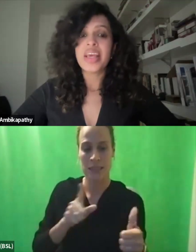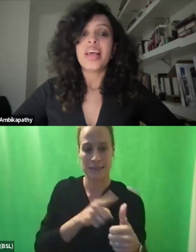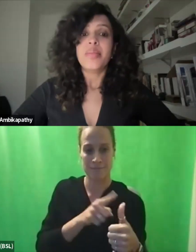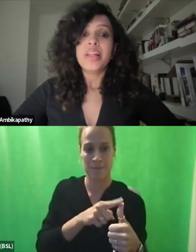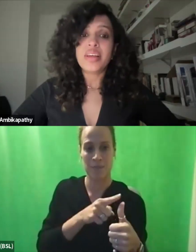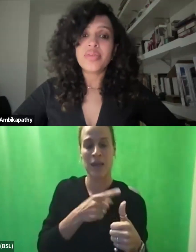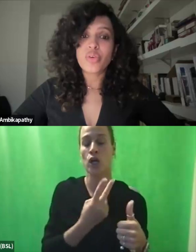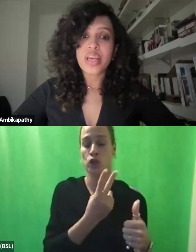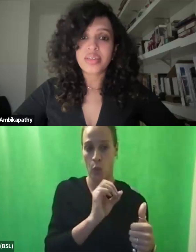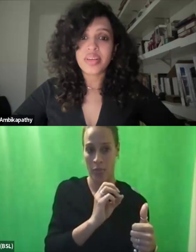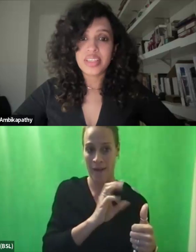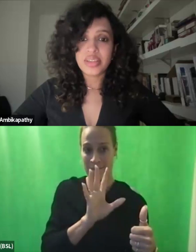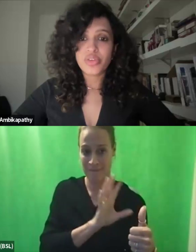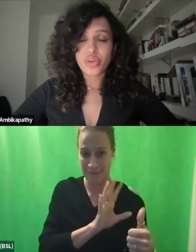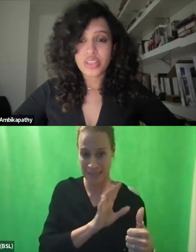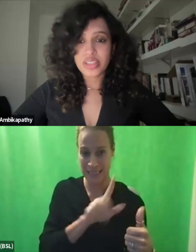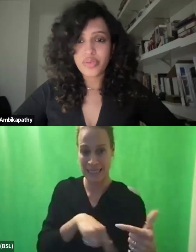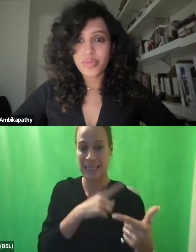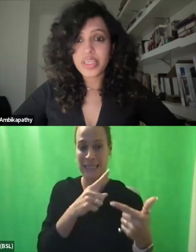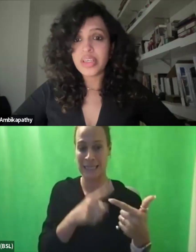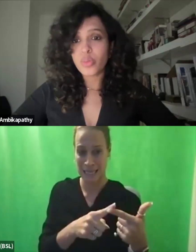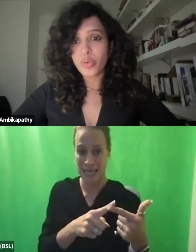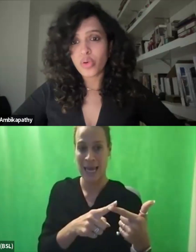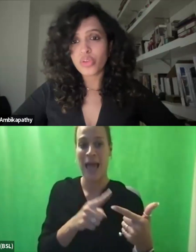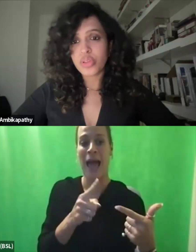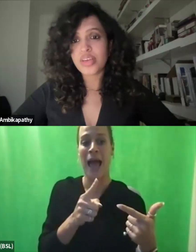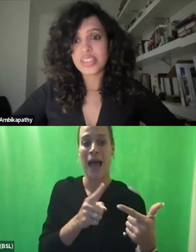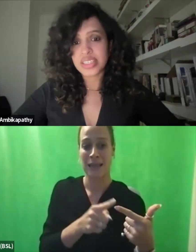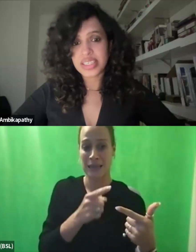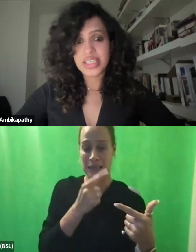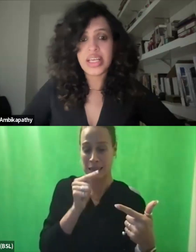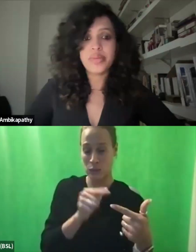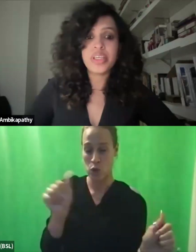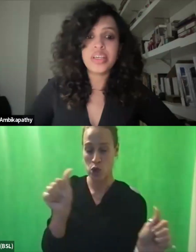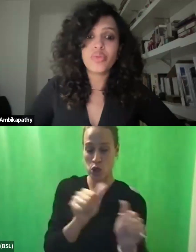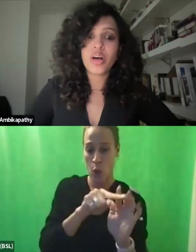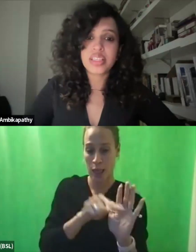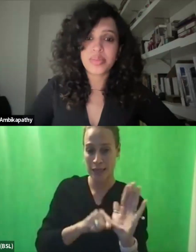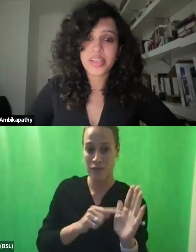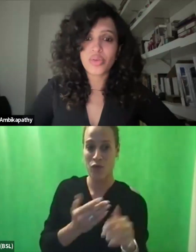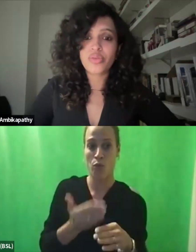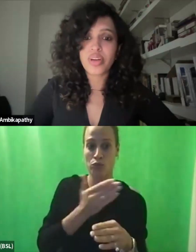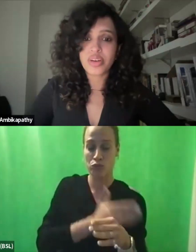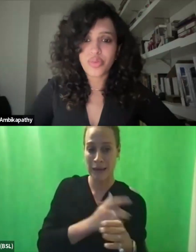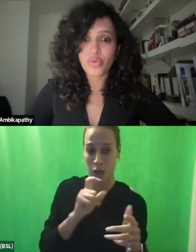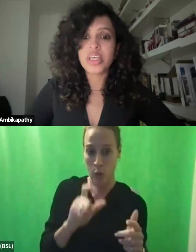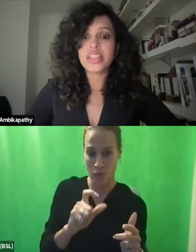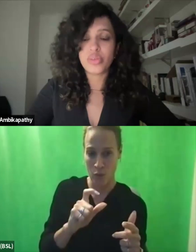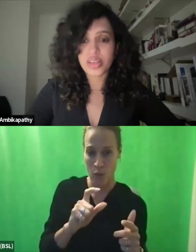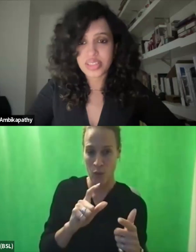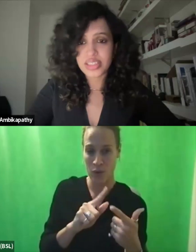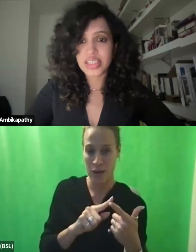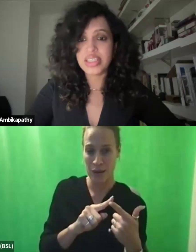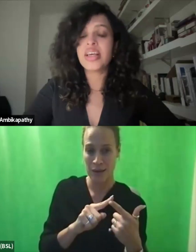2015. 1990 was shortlisted for Prix Côte 2016 and Prix Ivoire d'Expression Francophone